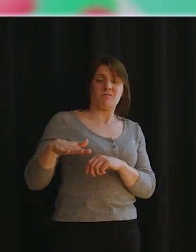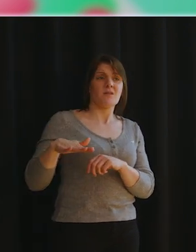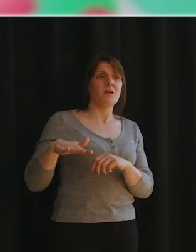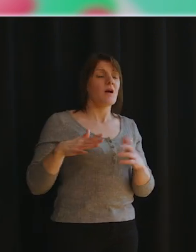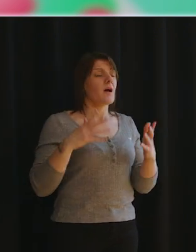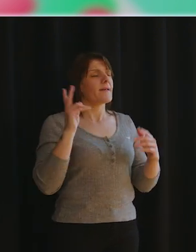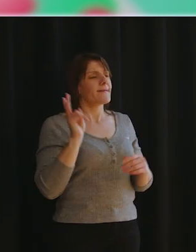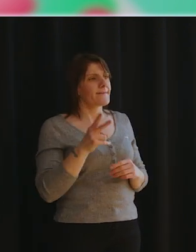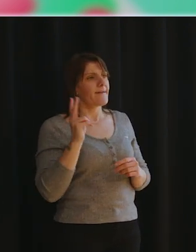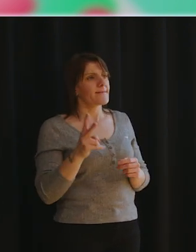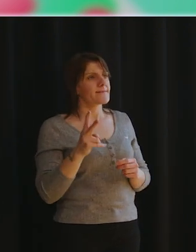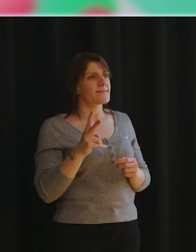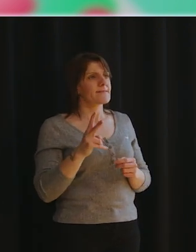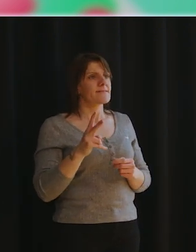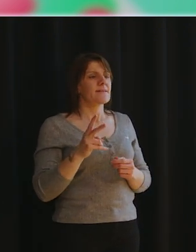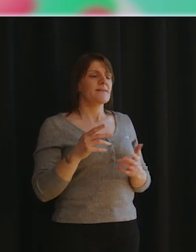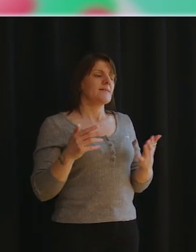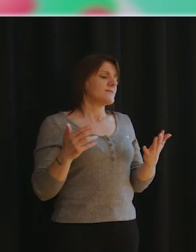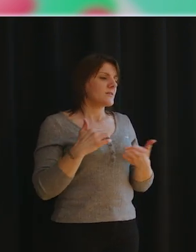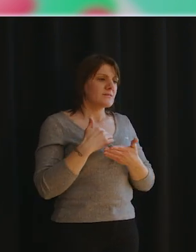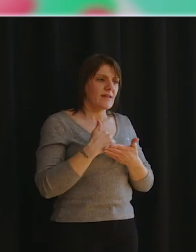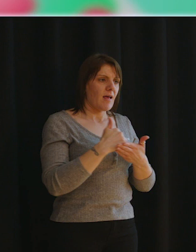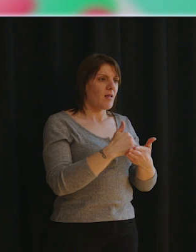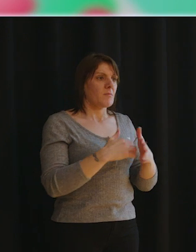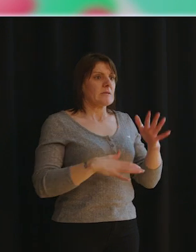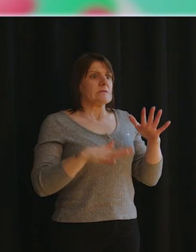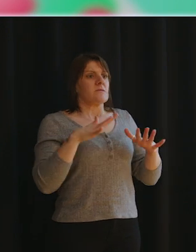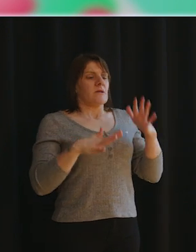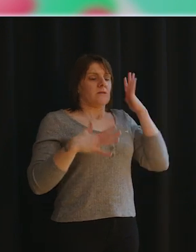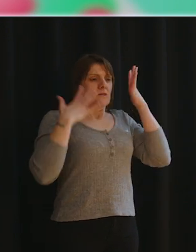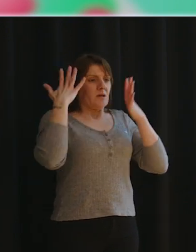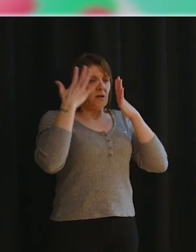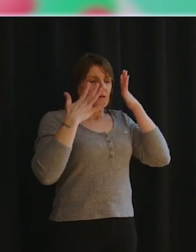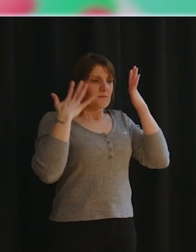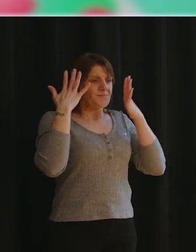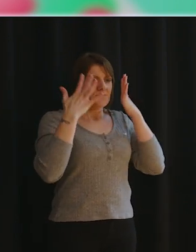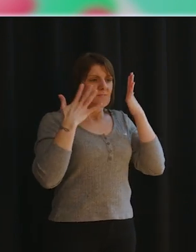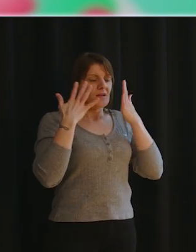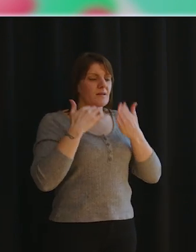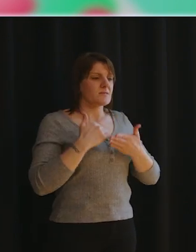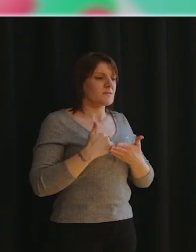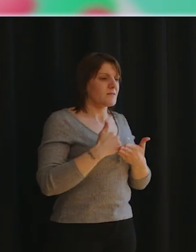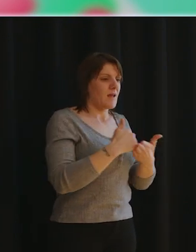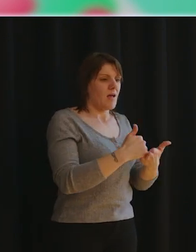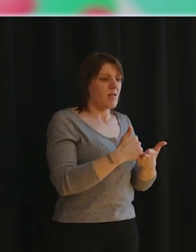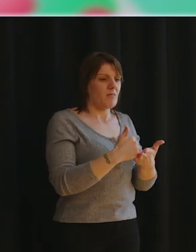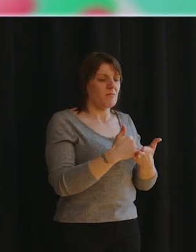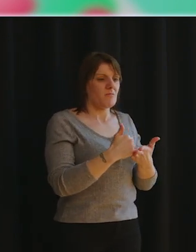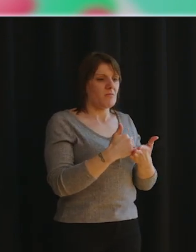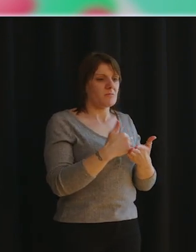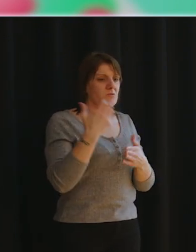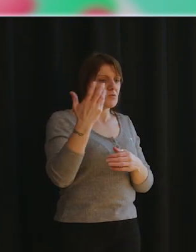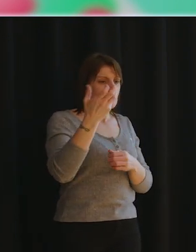And again, it doesn't help us to pick the battles that we're going to try and get through.